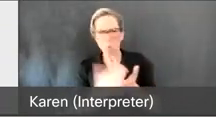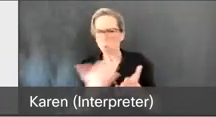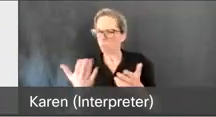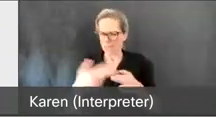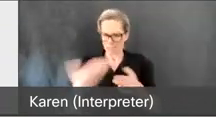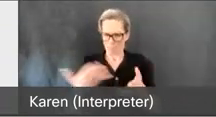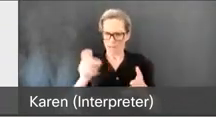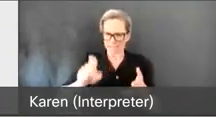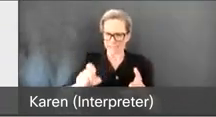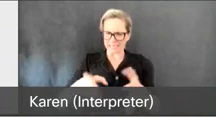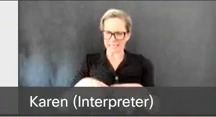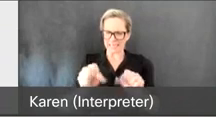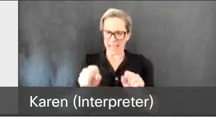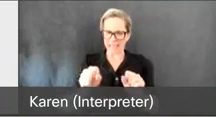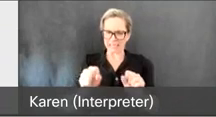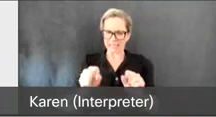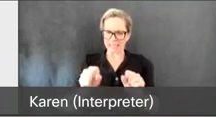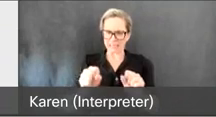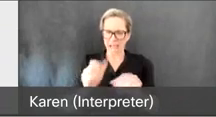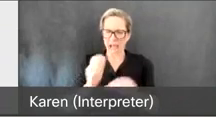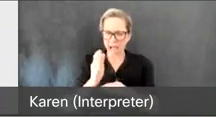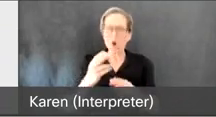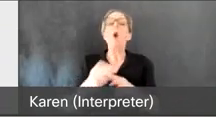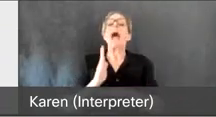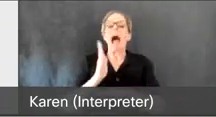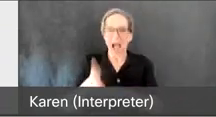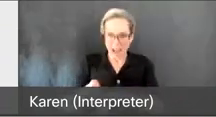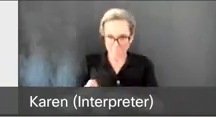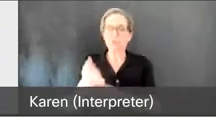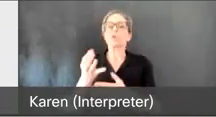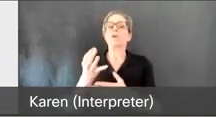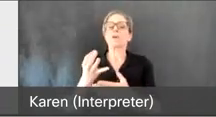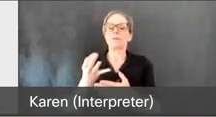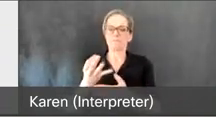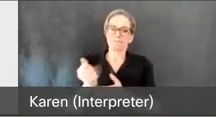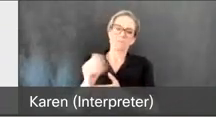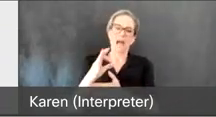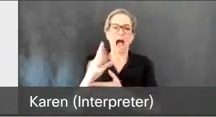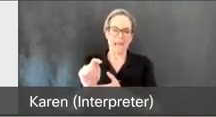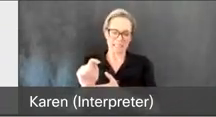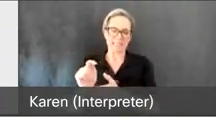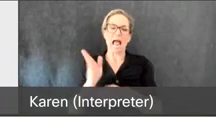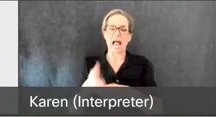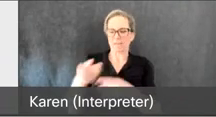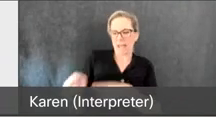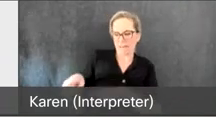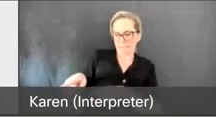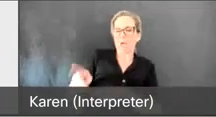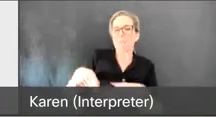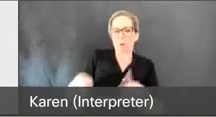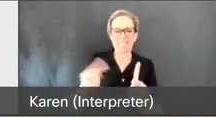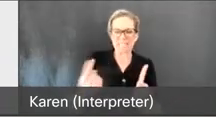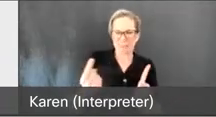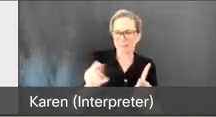is after fat permit or something under that name. But